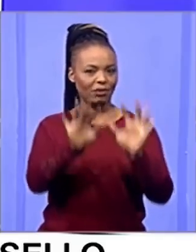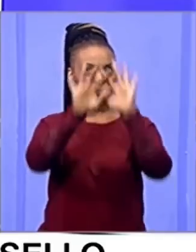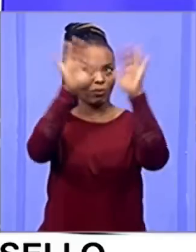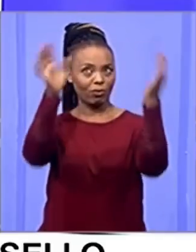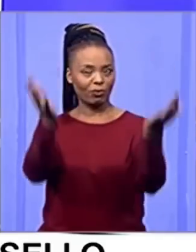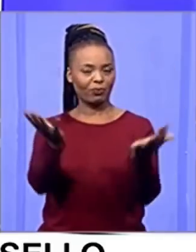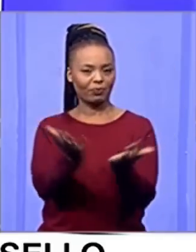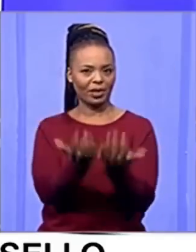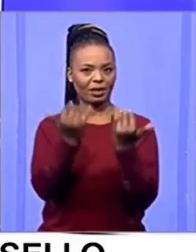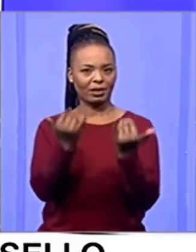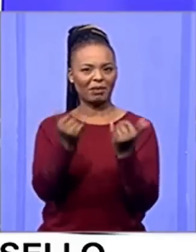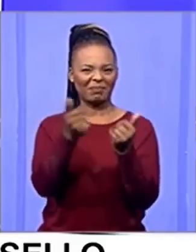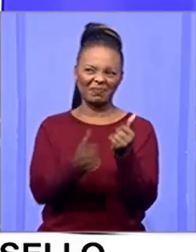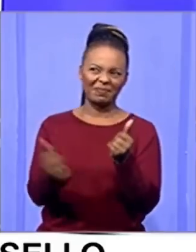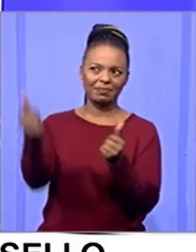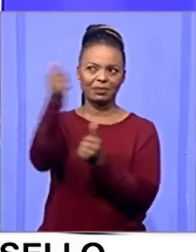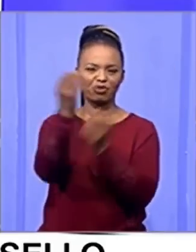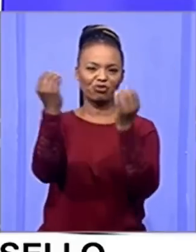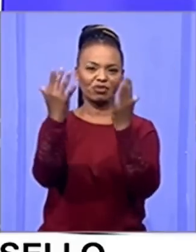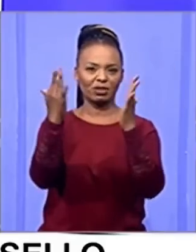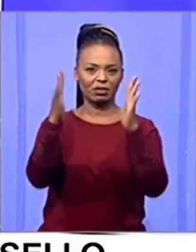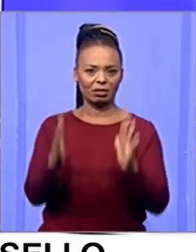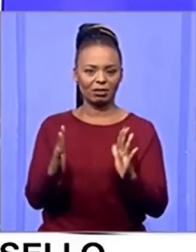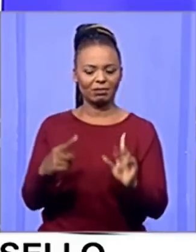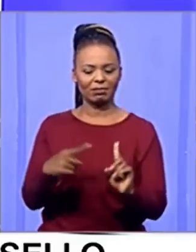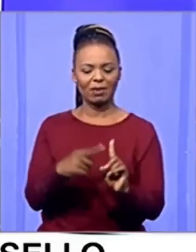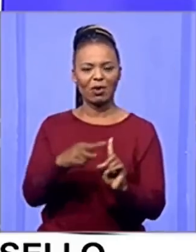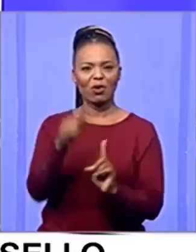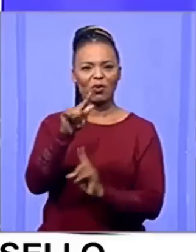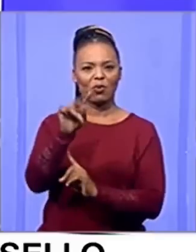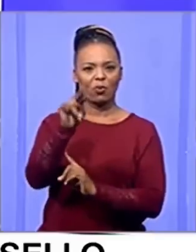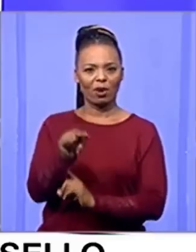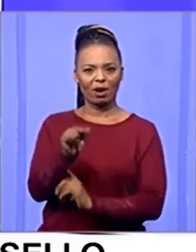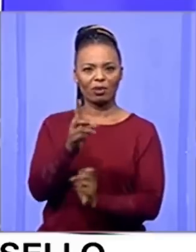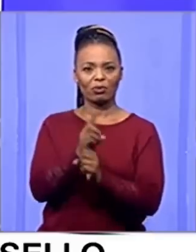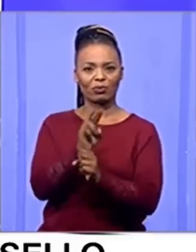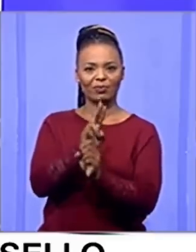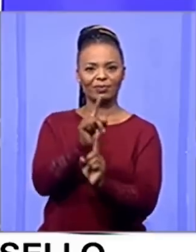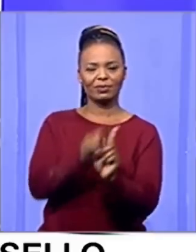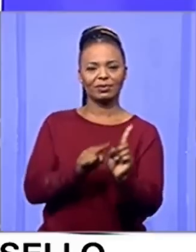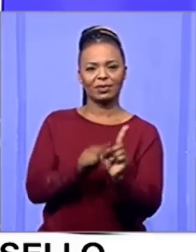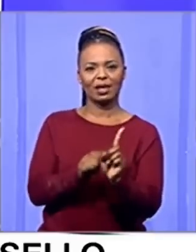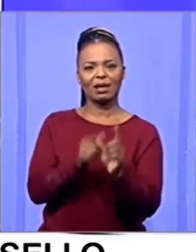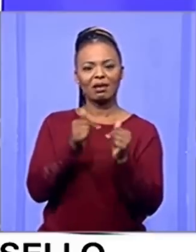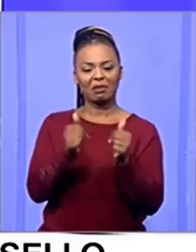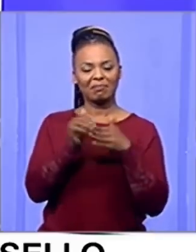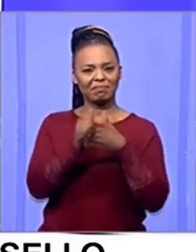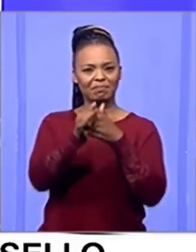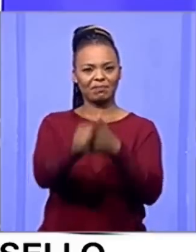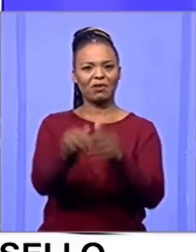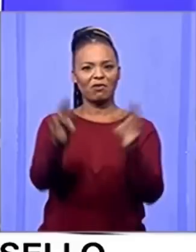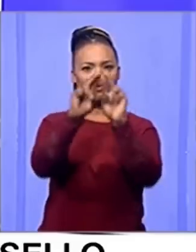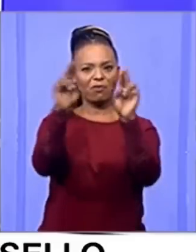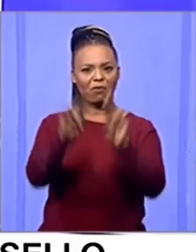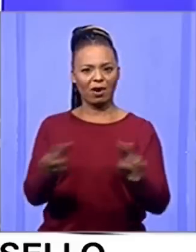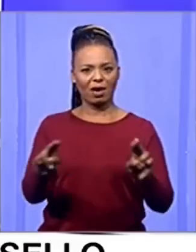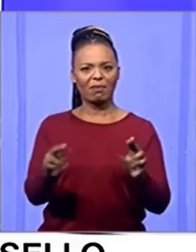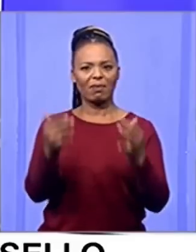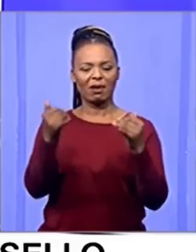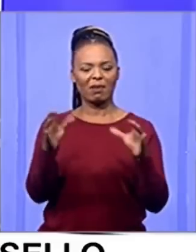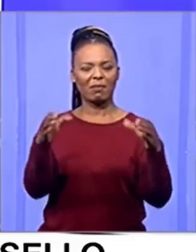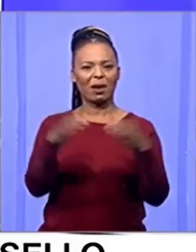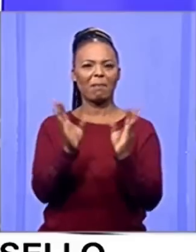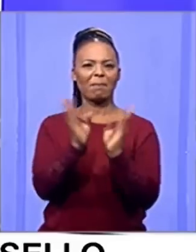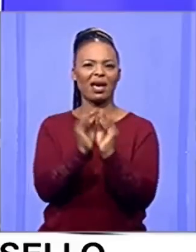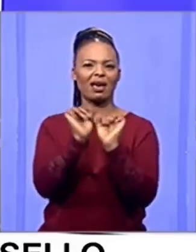maikutlo a motshwara matlotlo e moholo wa ANC Ngaka Gwen Ramokgopa seminareng e tellang pele forum ya mekga dipolotiki ya dinaha tsa Brics e tlang ho ba bekeng e